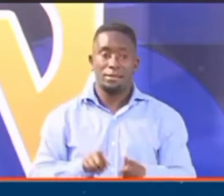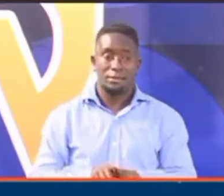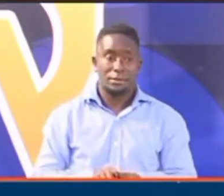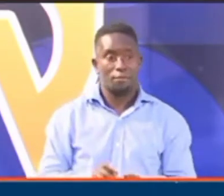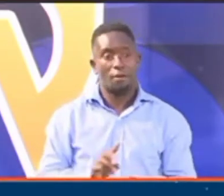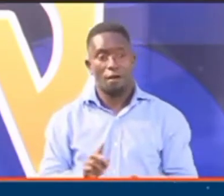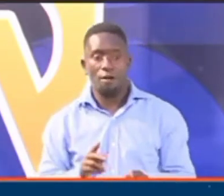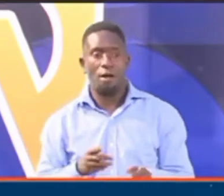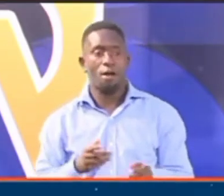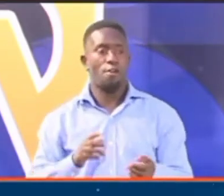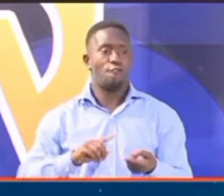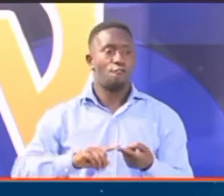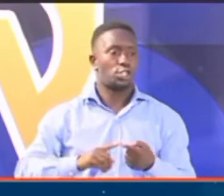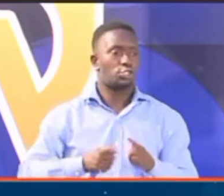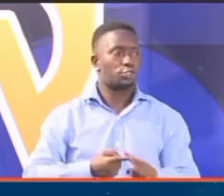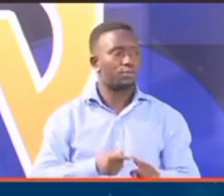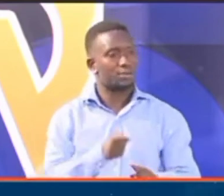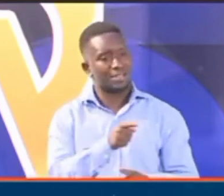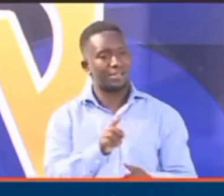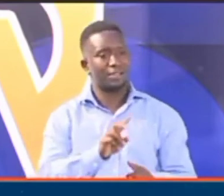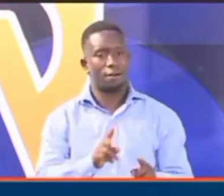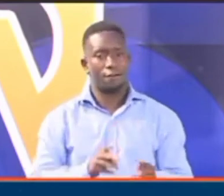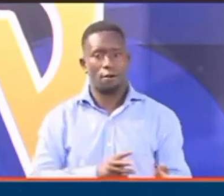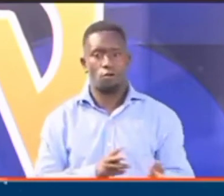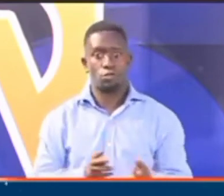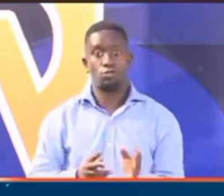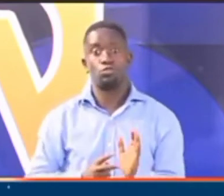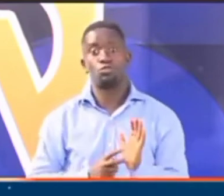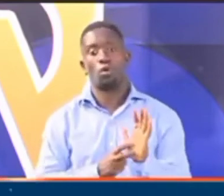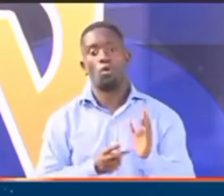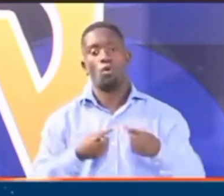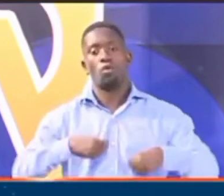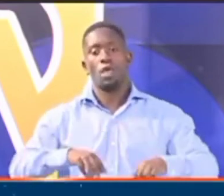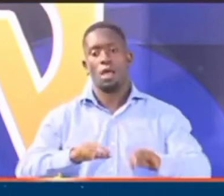are life's way of showing us that family sometimes goes beyond